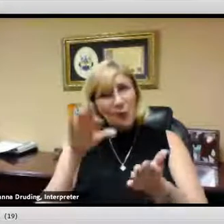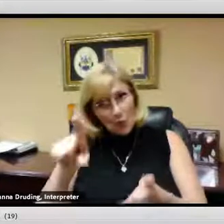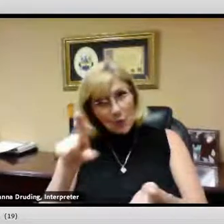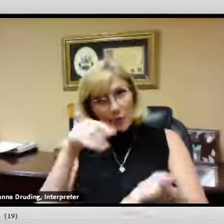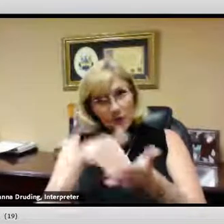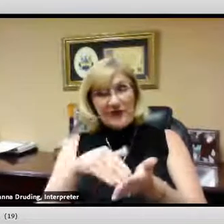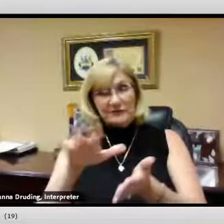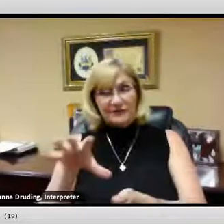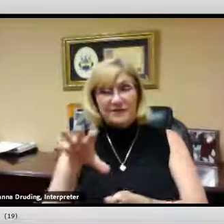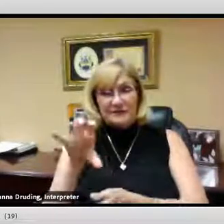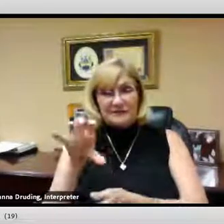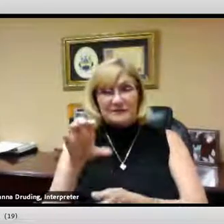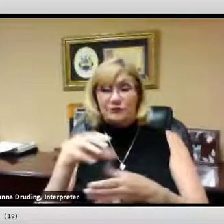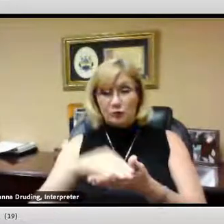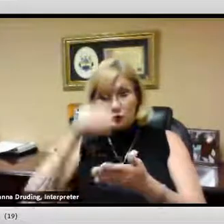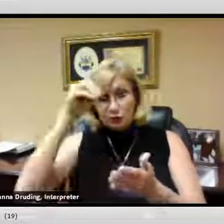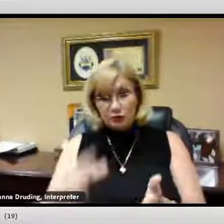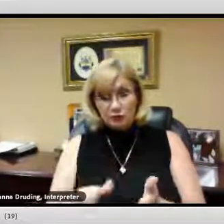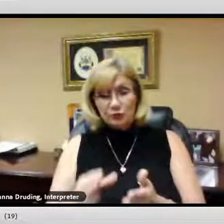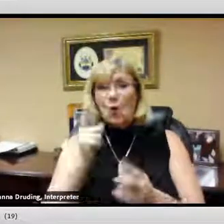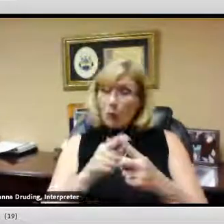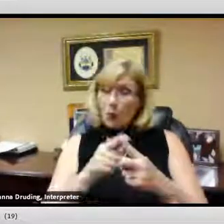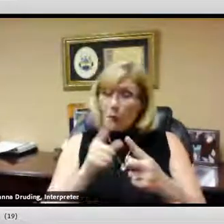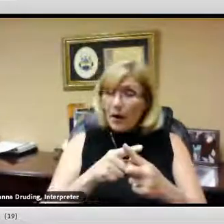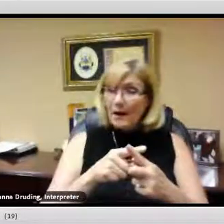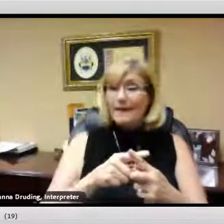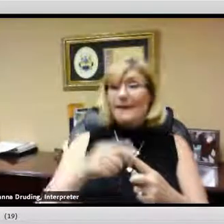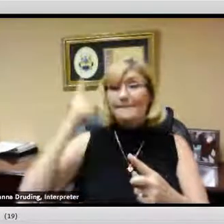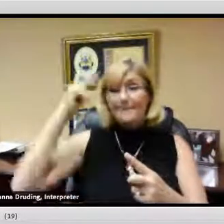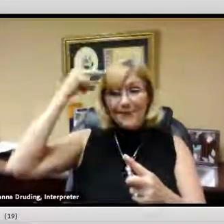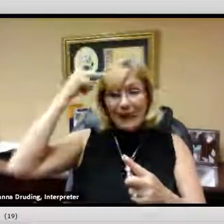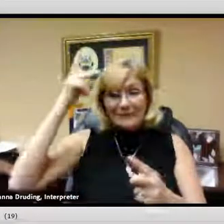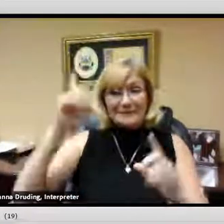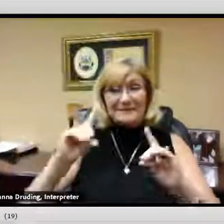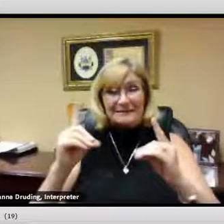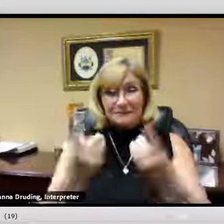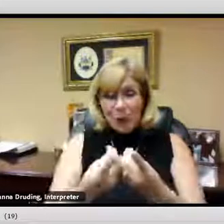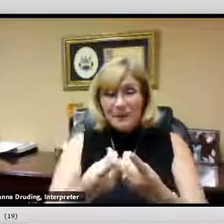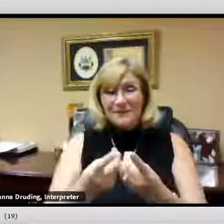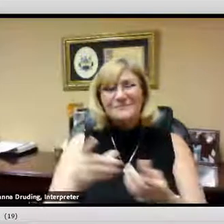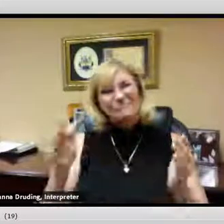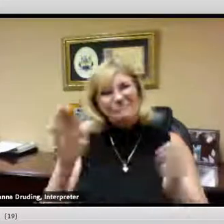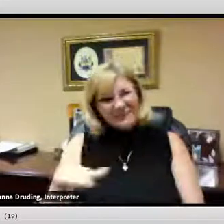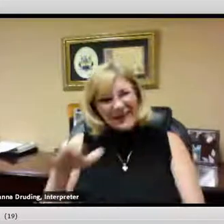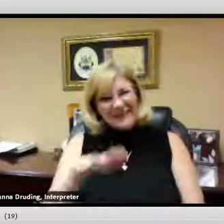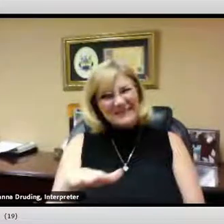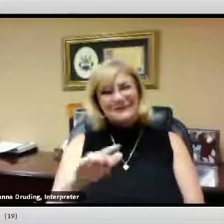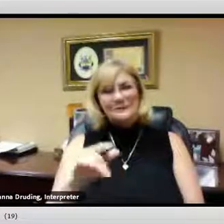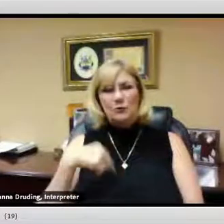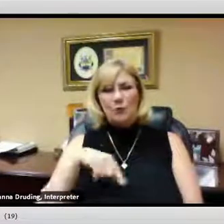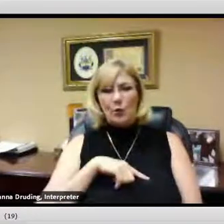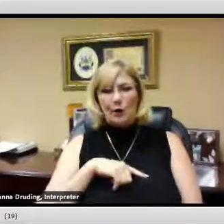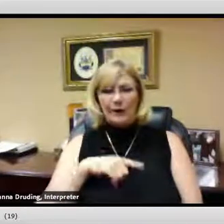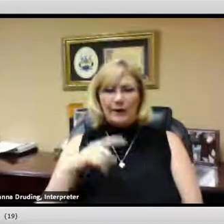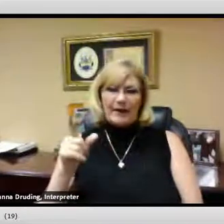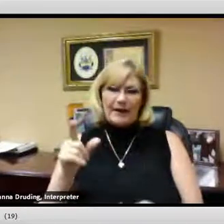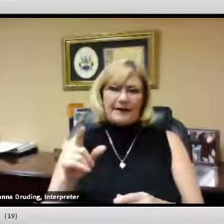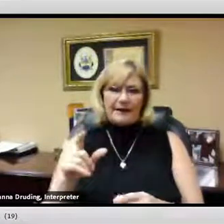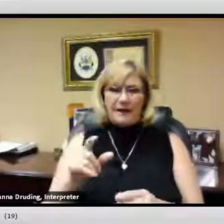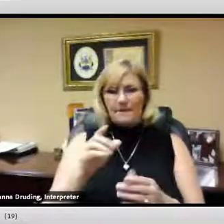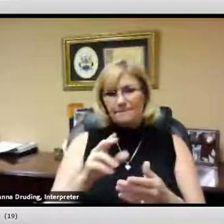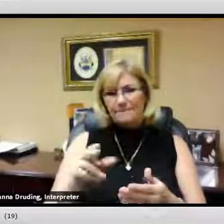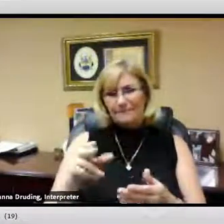program now in one department, in the politics department, but basically we're a small liberal arts college. Yeah, in small libraries, you have to do